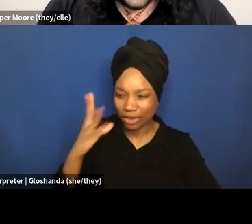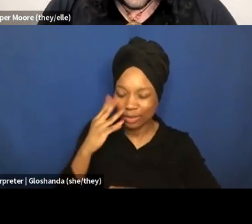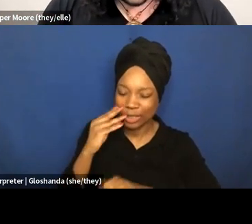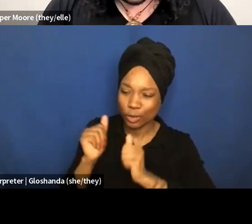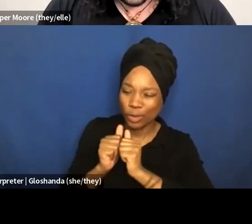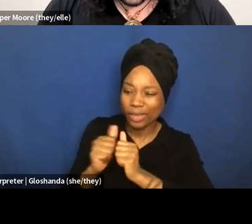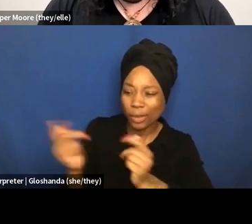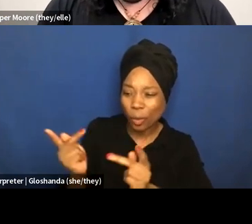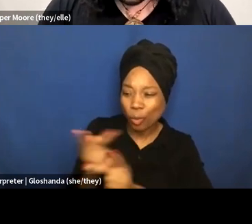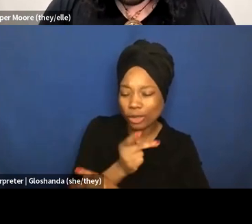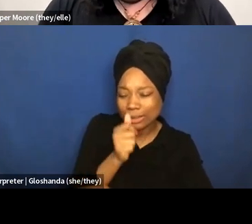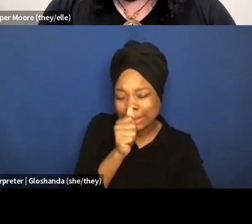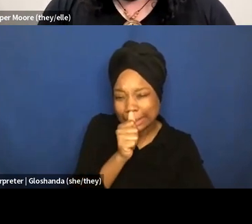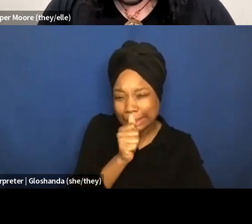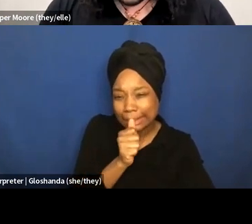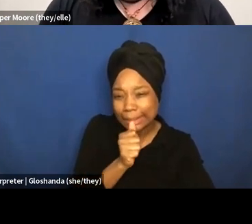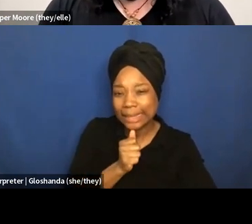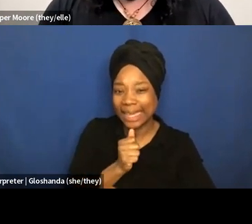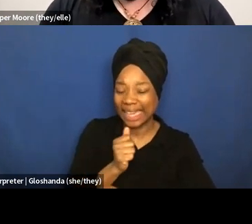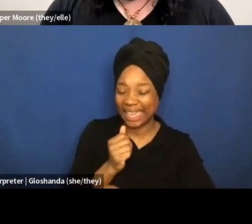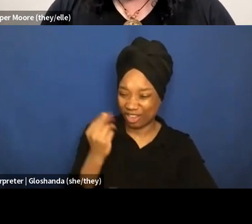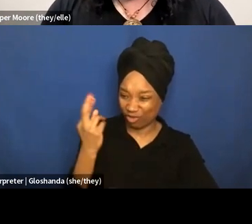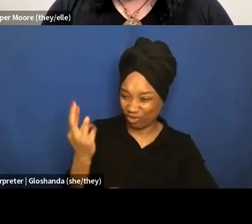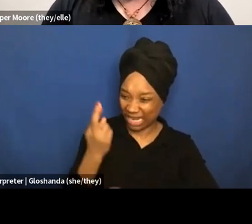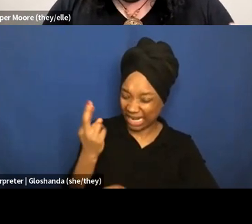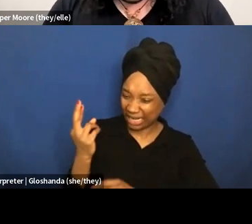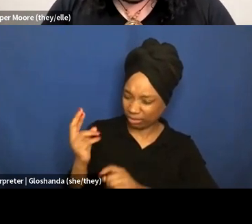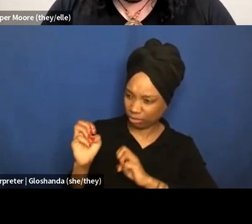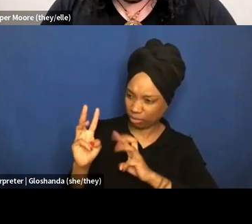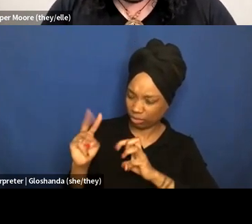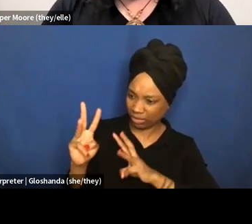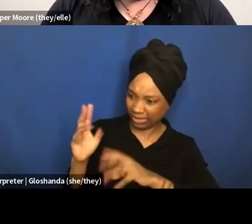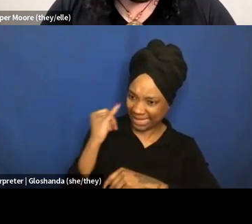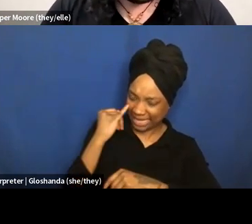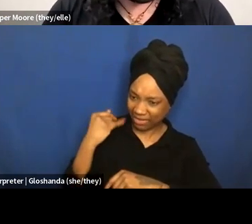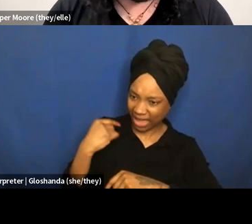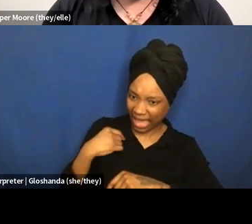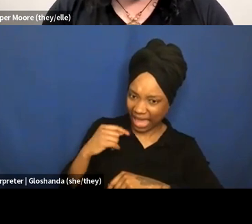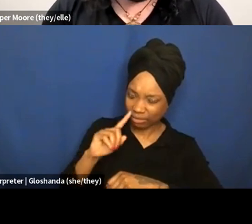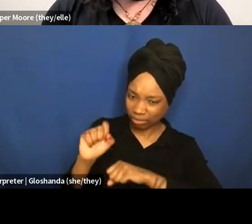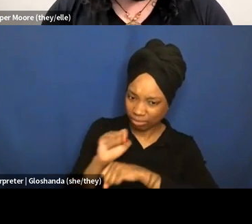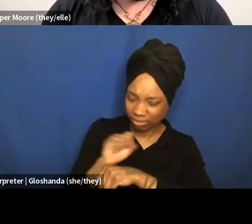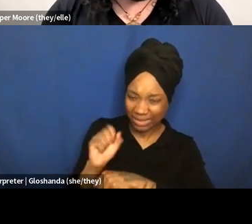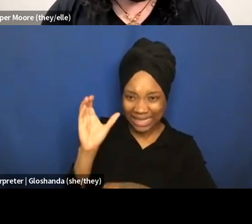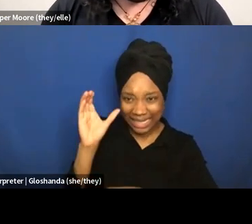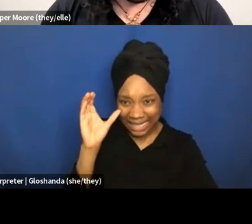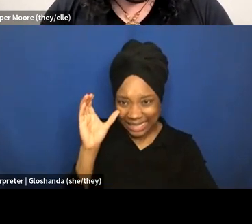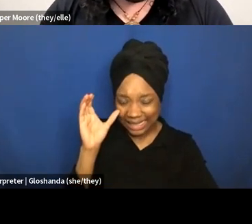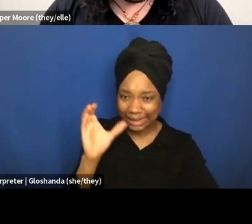and realize that oh wow, if I were to just really listen and be present with that